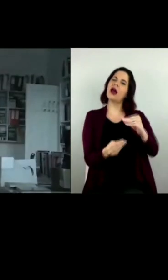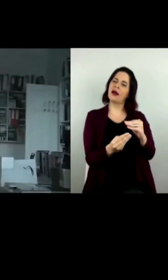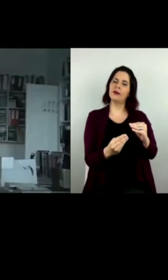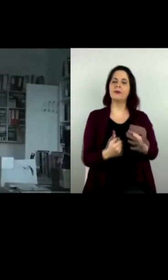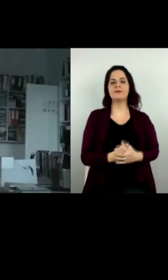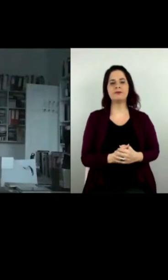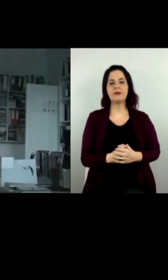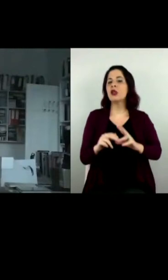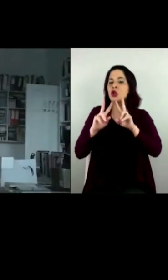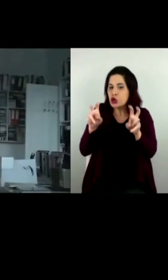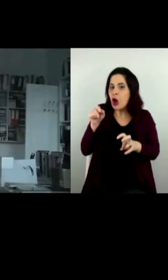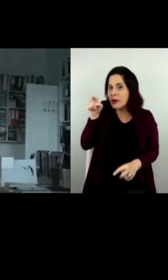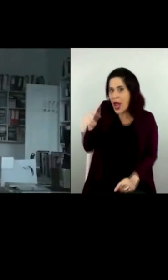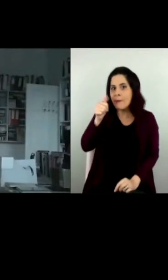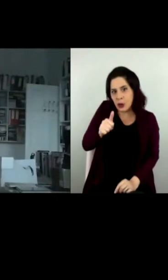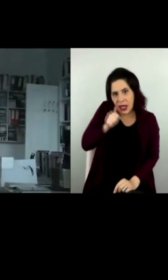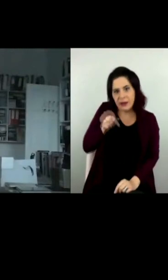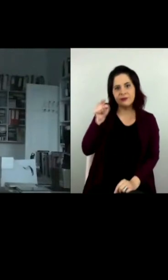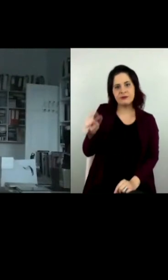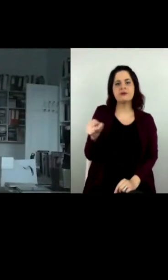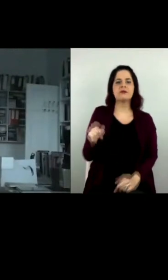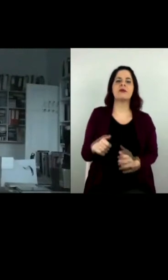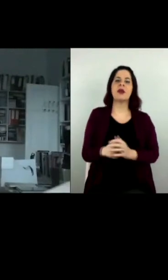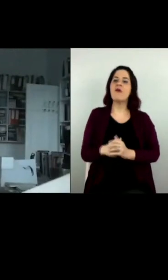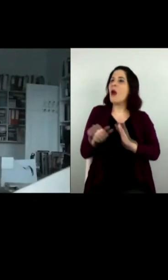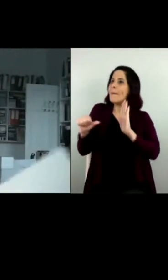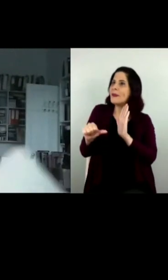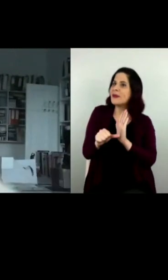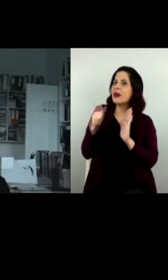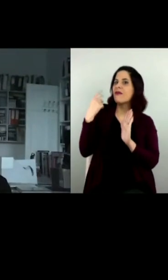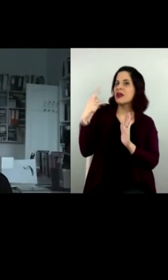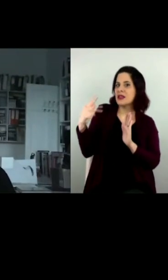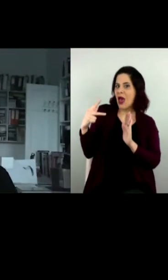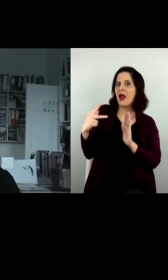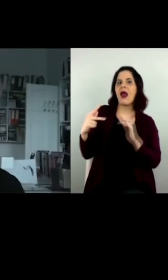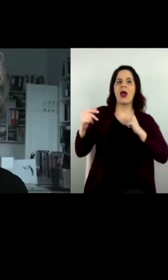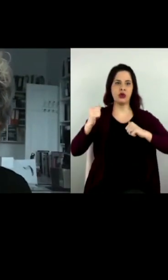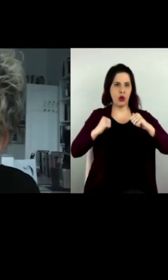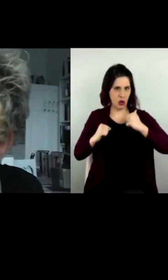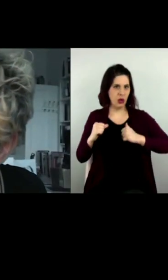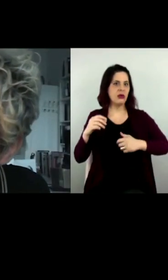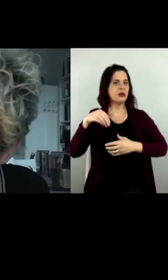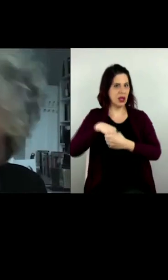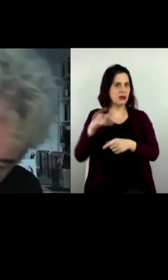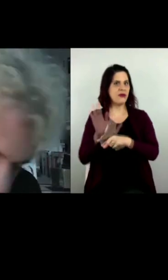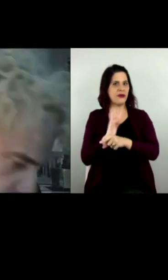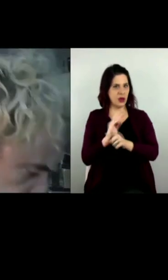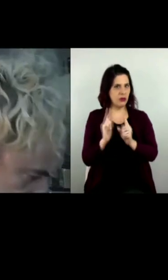she'd been in a long film. And it was an example of me trying to